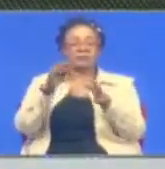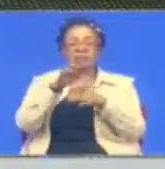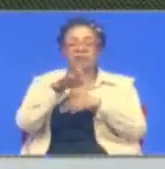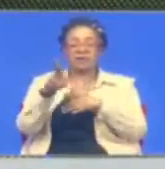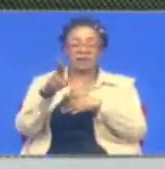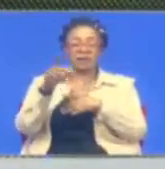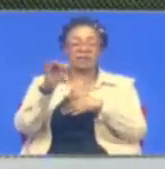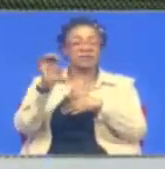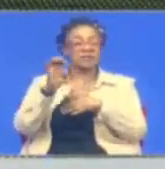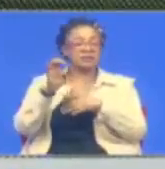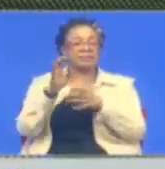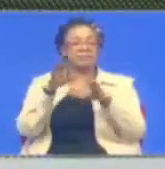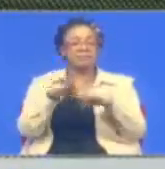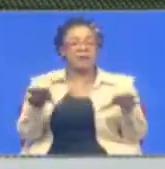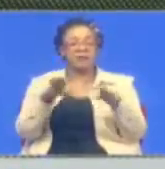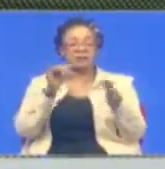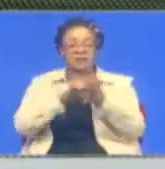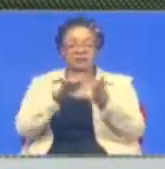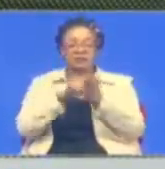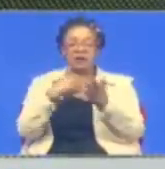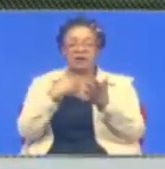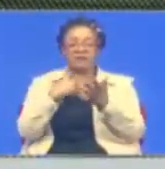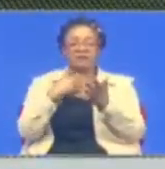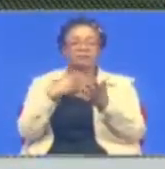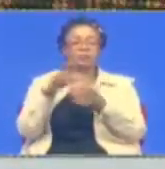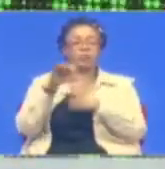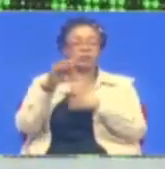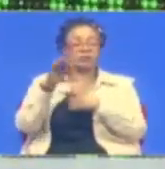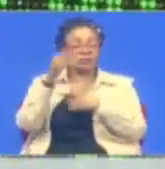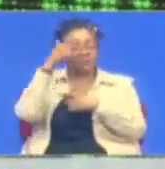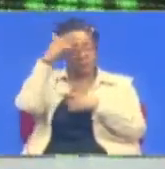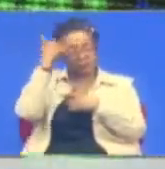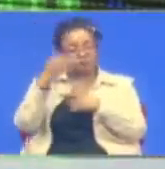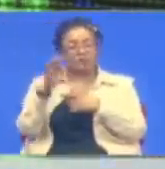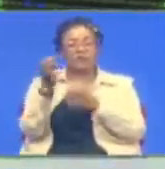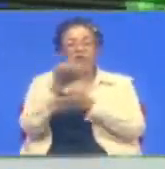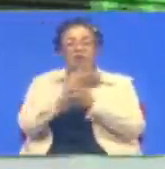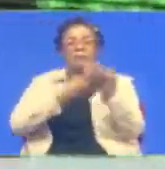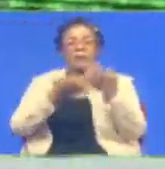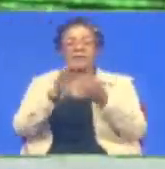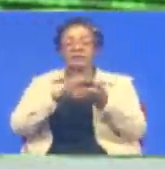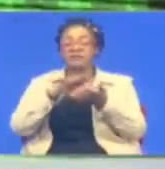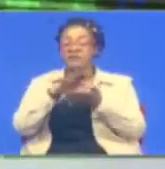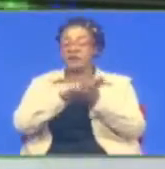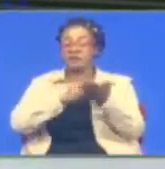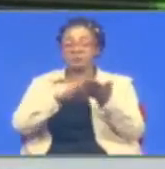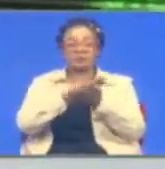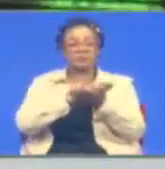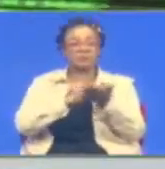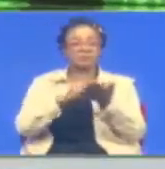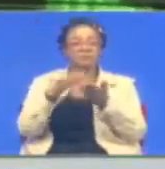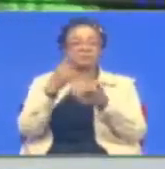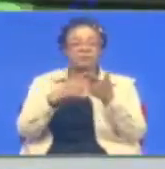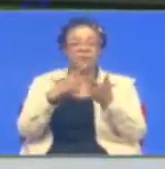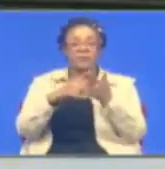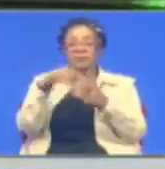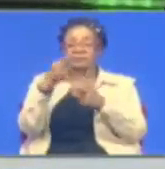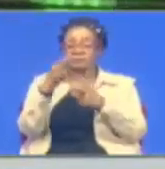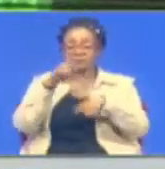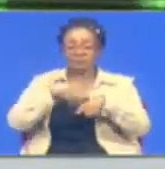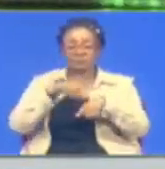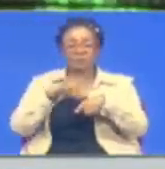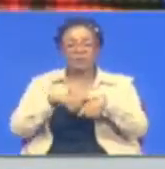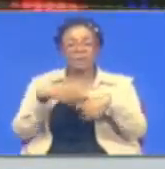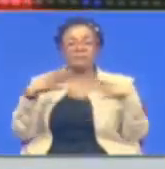market has been hit by a dry up of liquidity due to an adverse economic environment. The three-year paper matures on